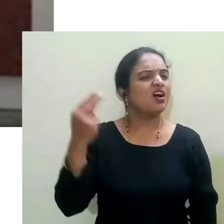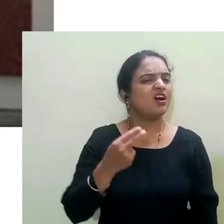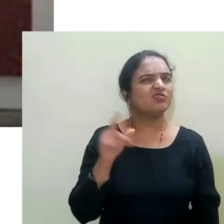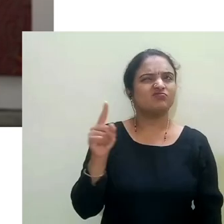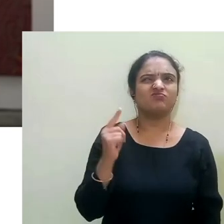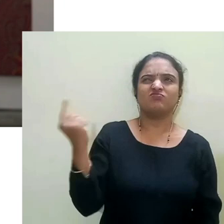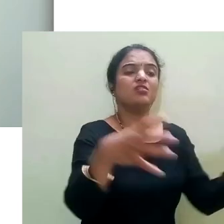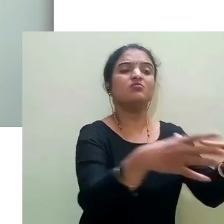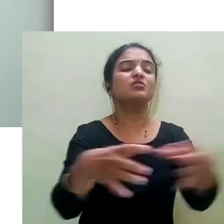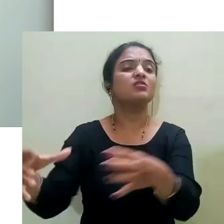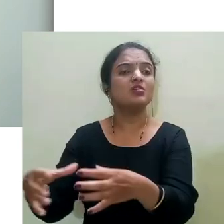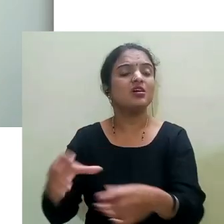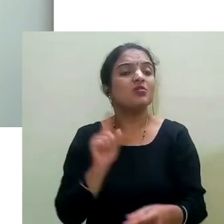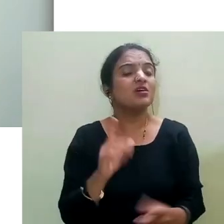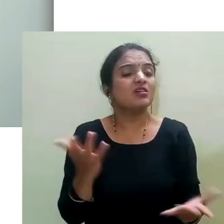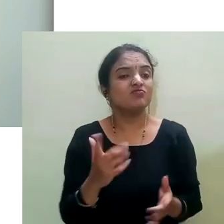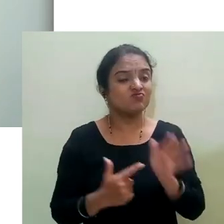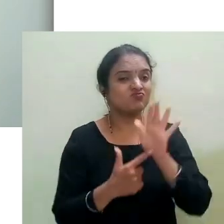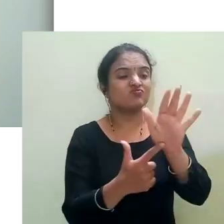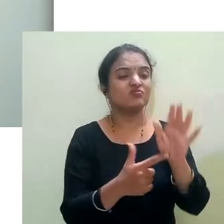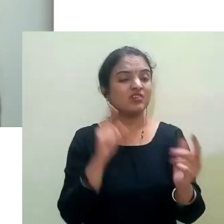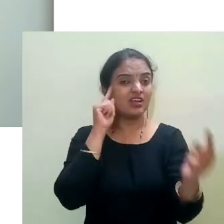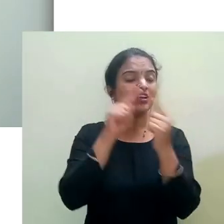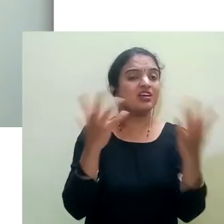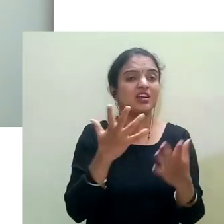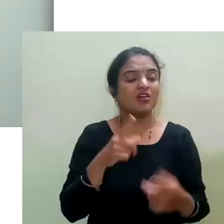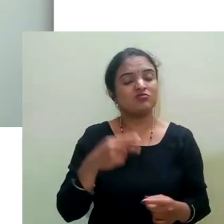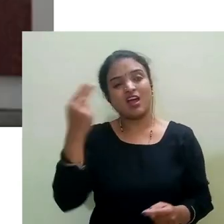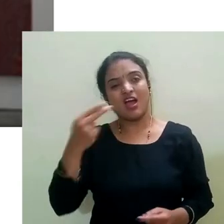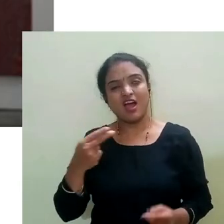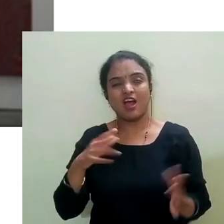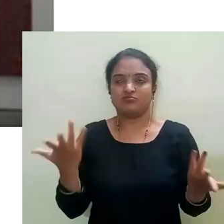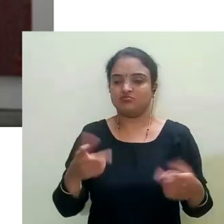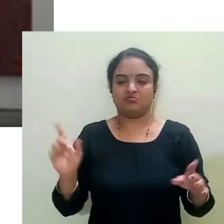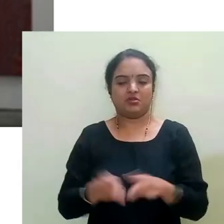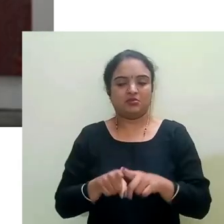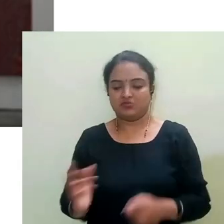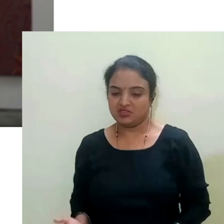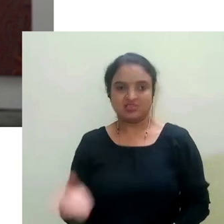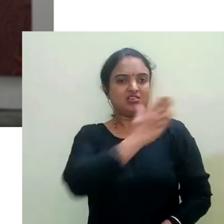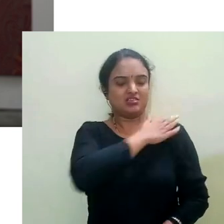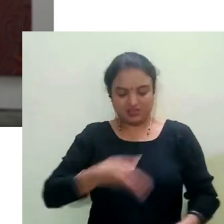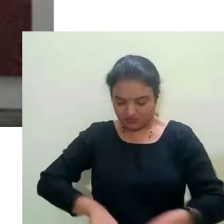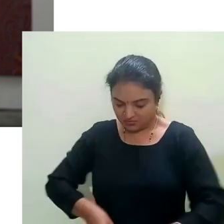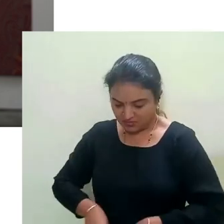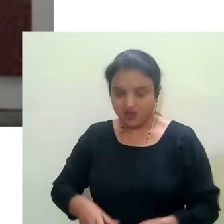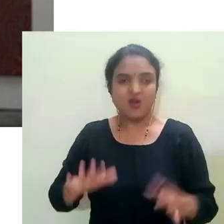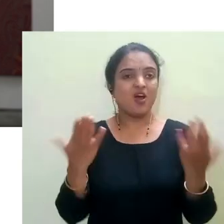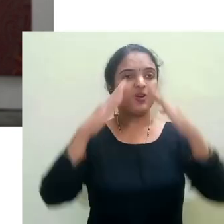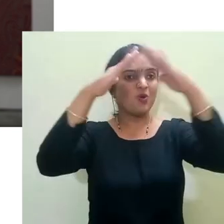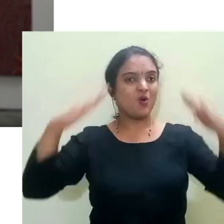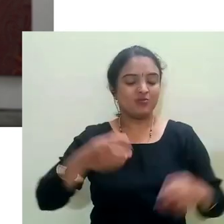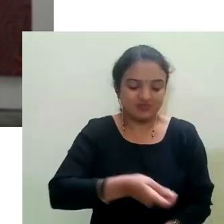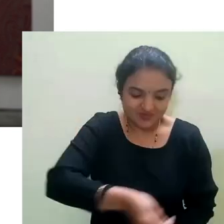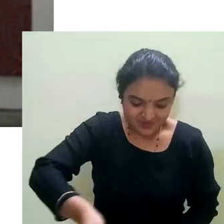community. Art is not just... And remind people that art is everywhere. In the drape of a sari, in the rice patterns we